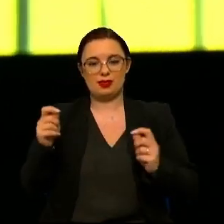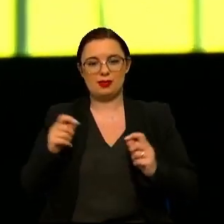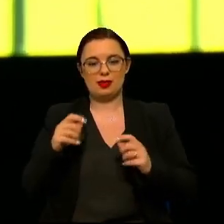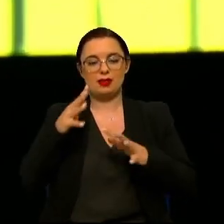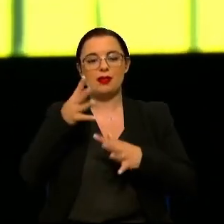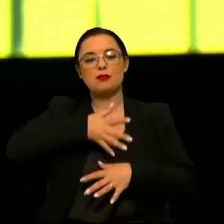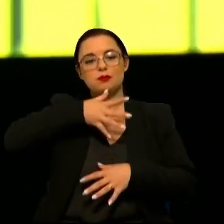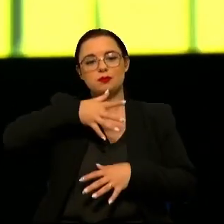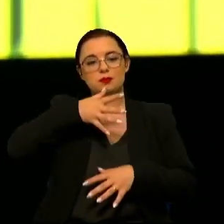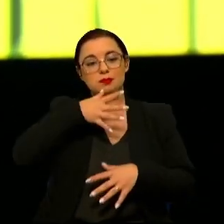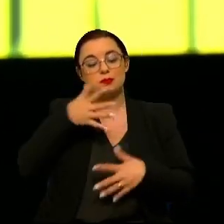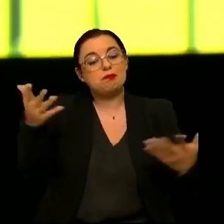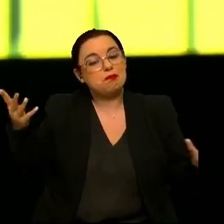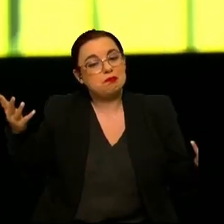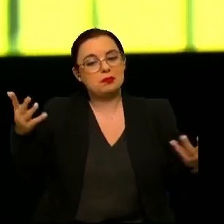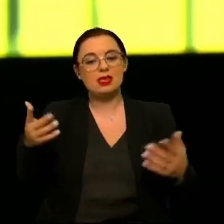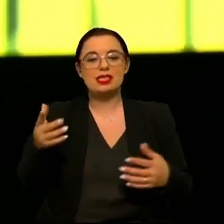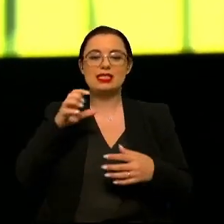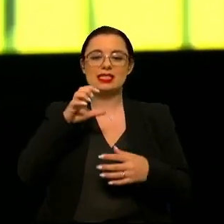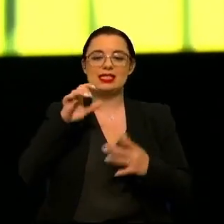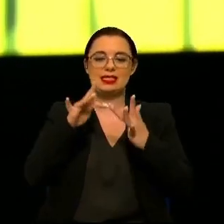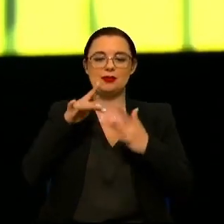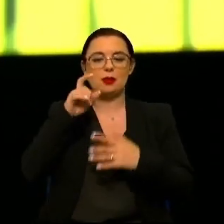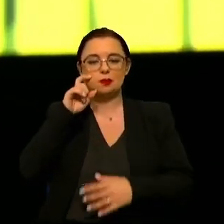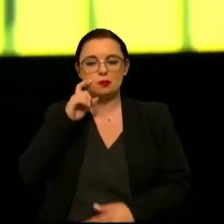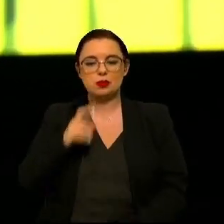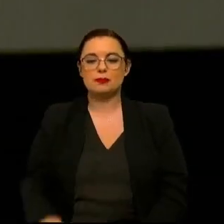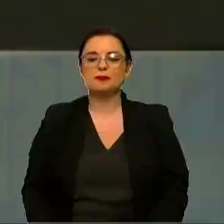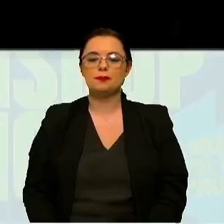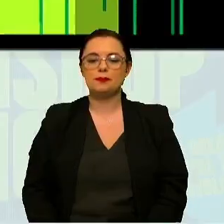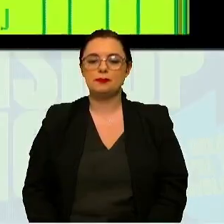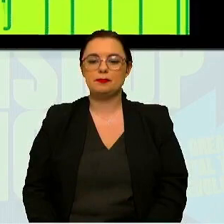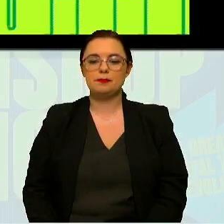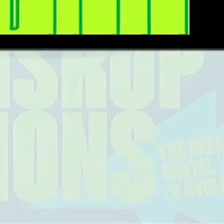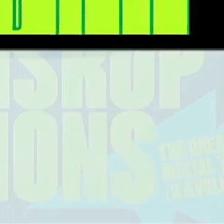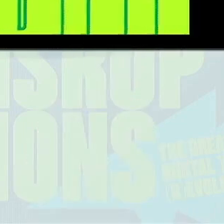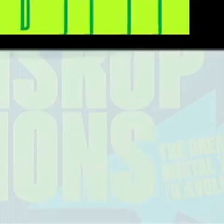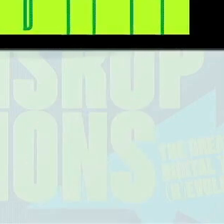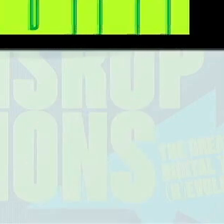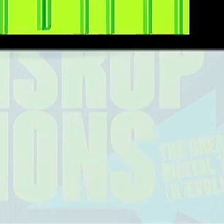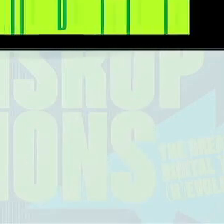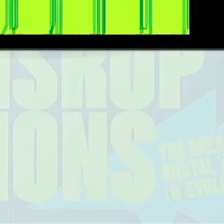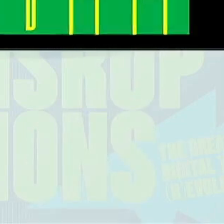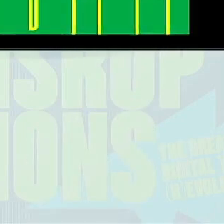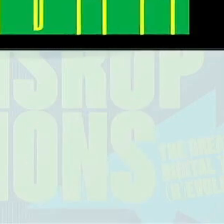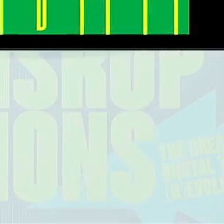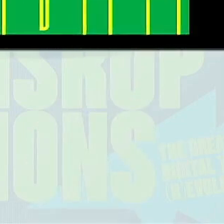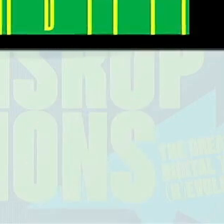let's continue. And the next topic is cybersecurity.